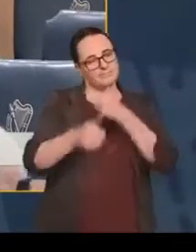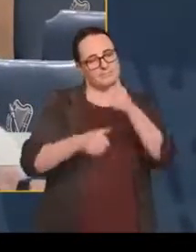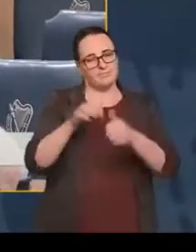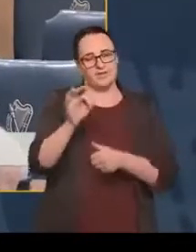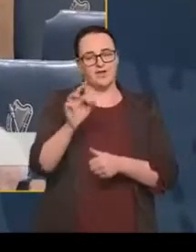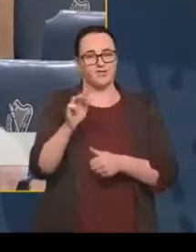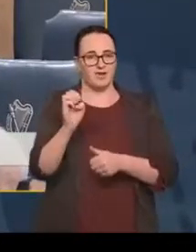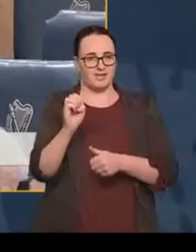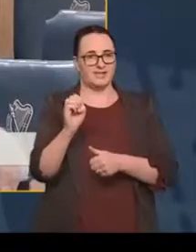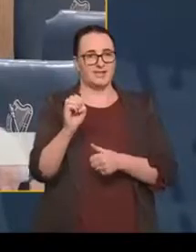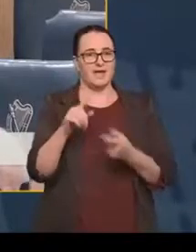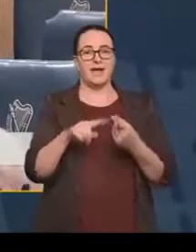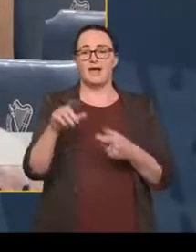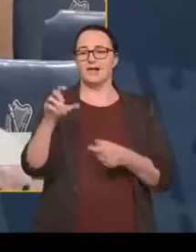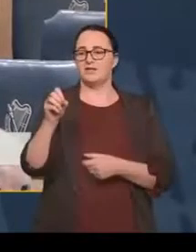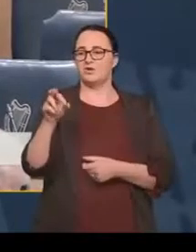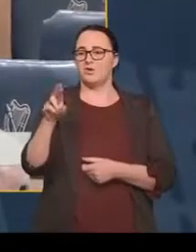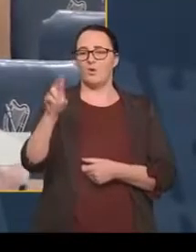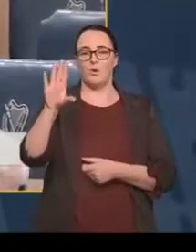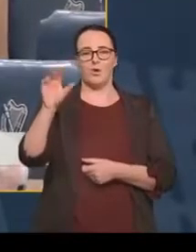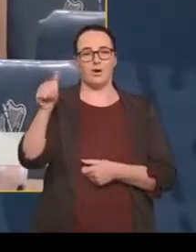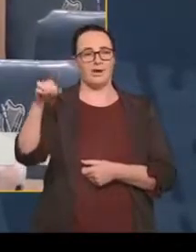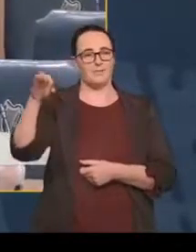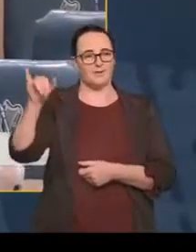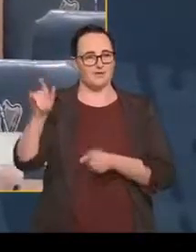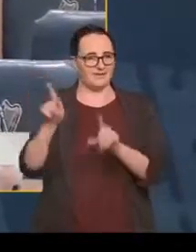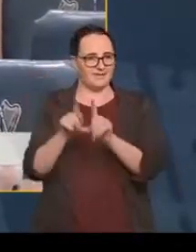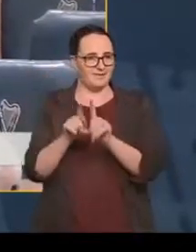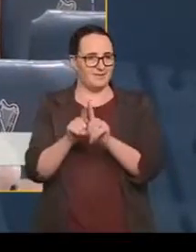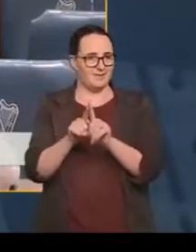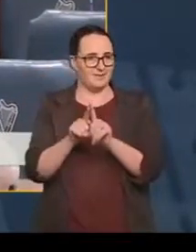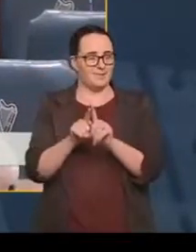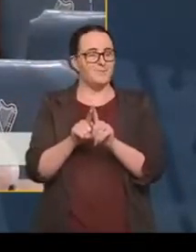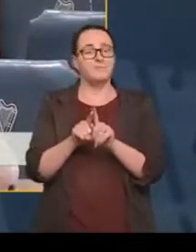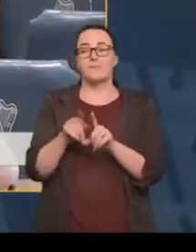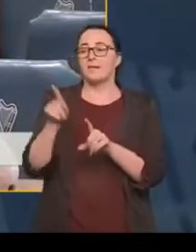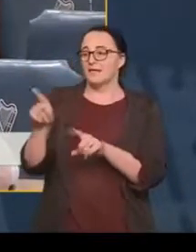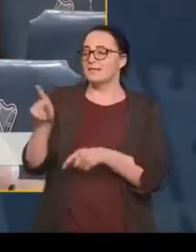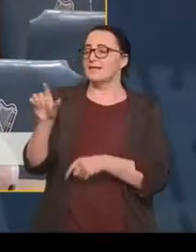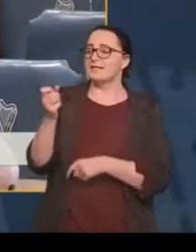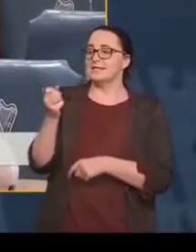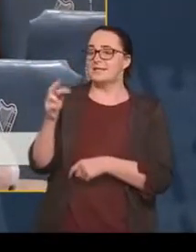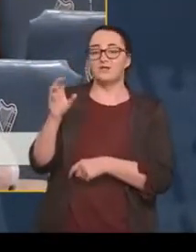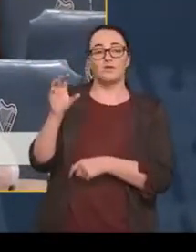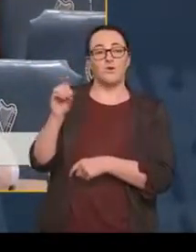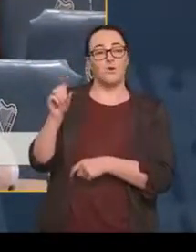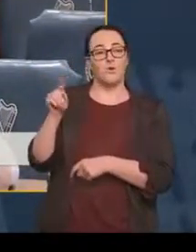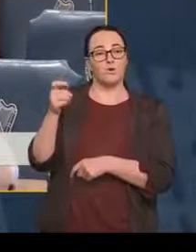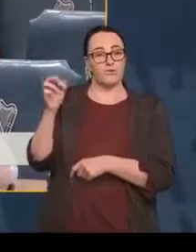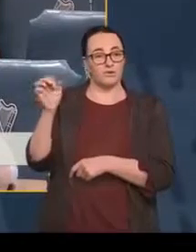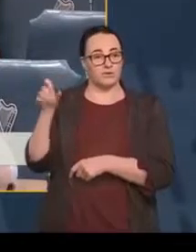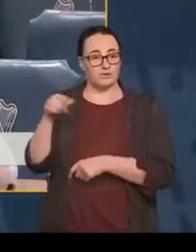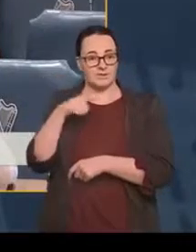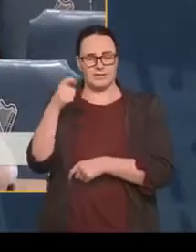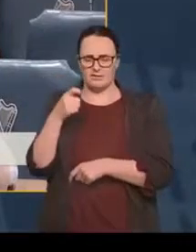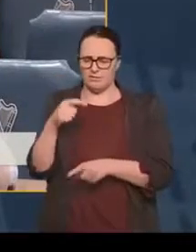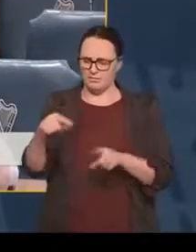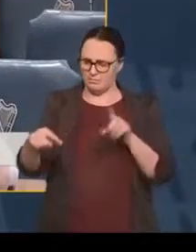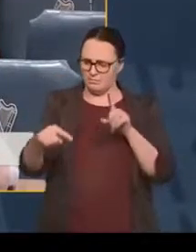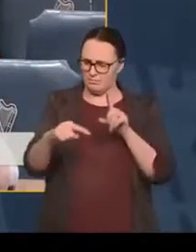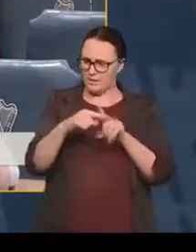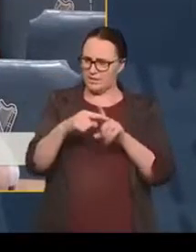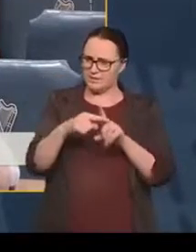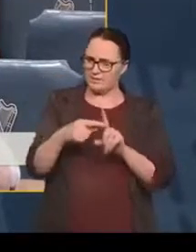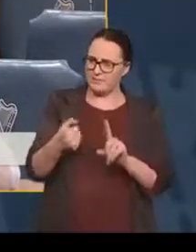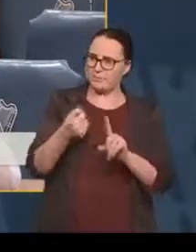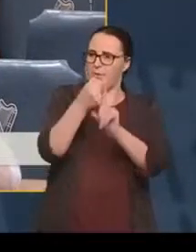in his office also, and Ola Murray in the Leader's office. As Senator Éireann rightly said, it's a positive impact